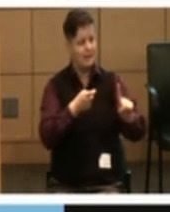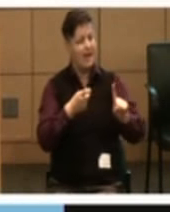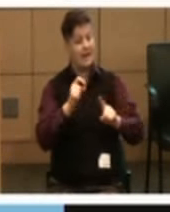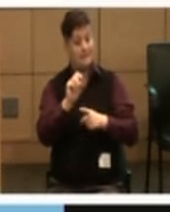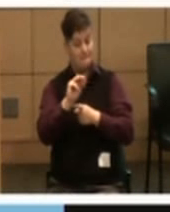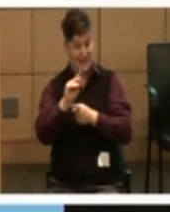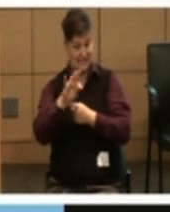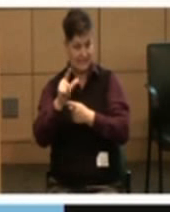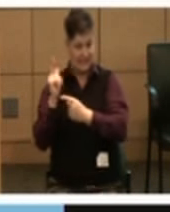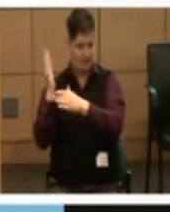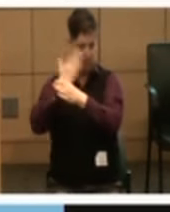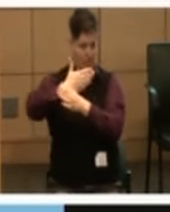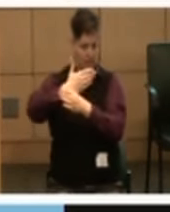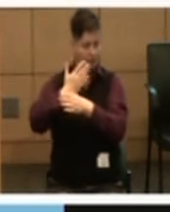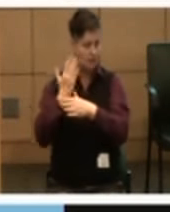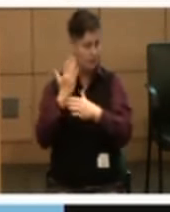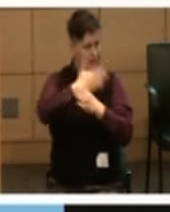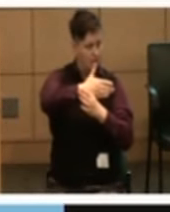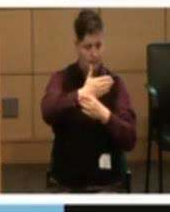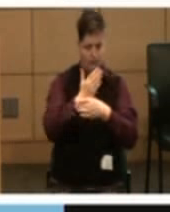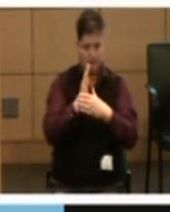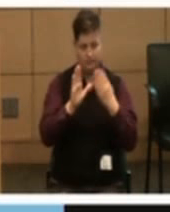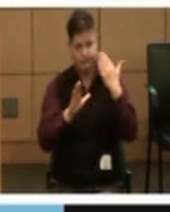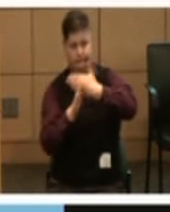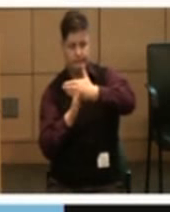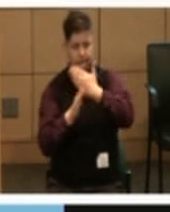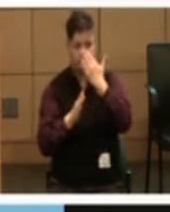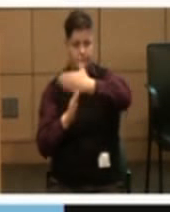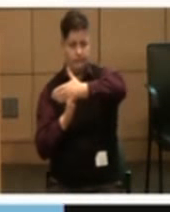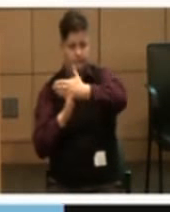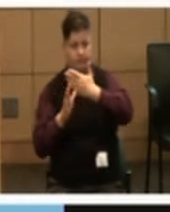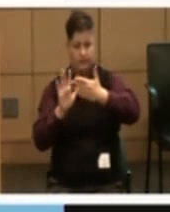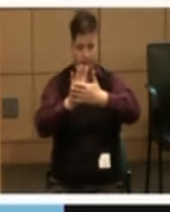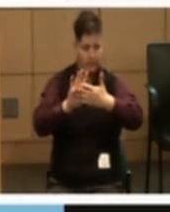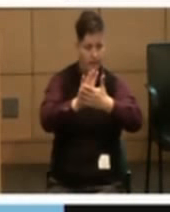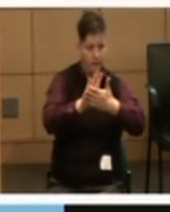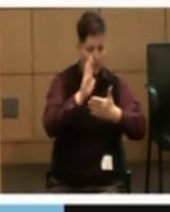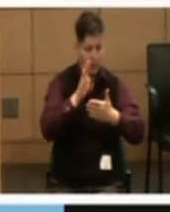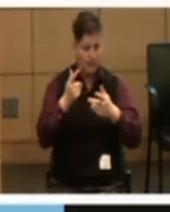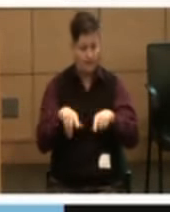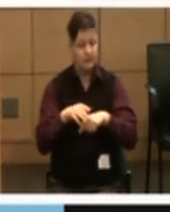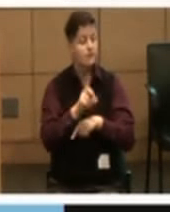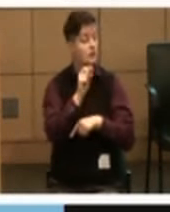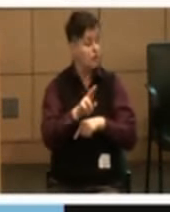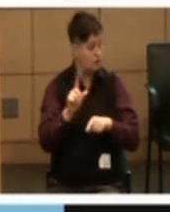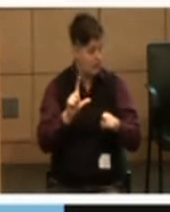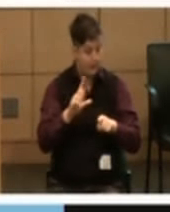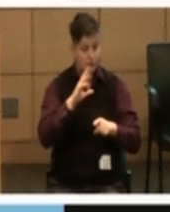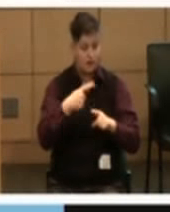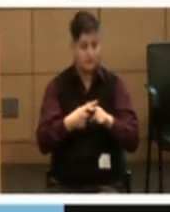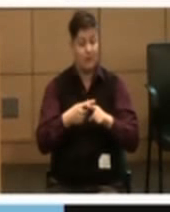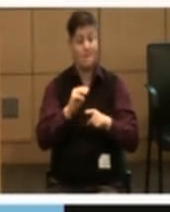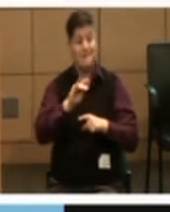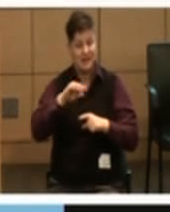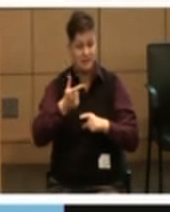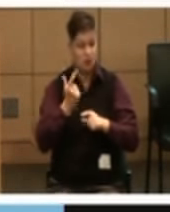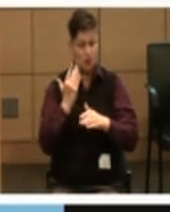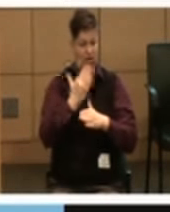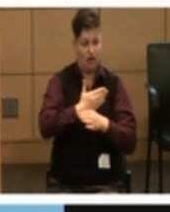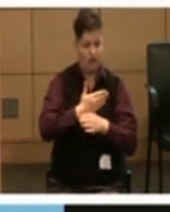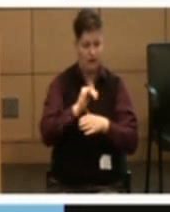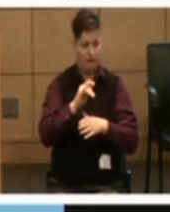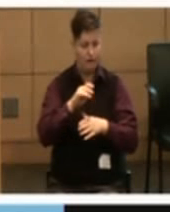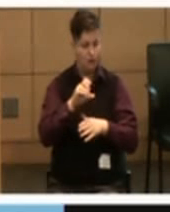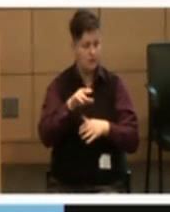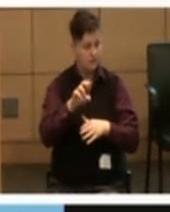that interference. So Dr. Leibel talked about how there's some masking or interference that occurs at the level of the cochlea